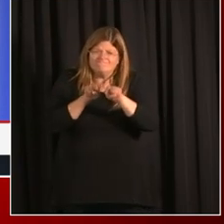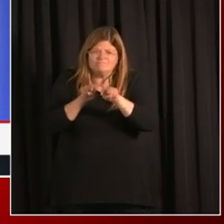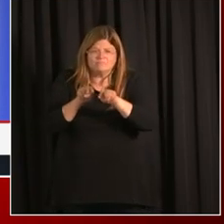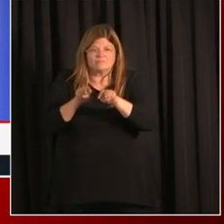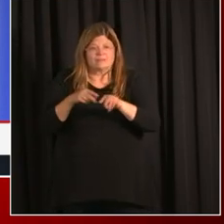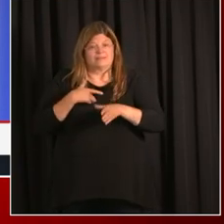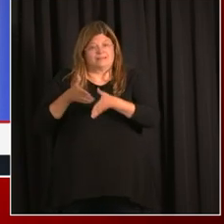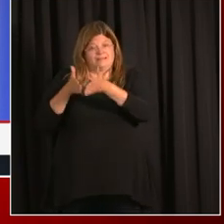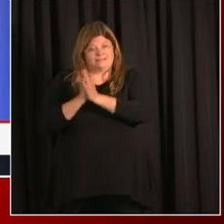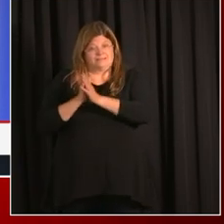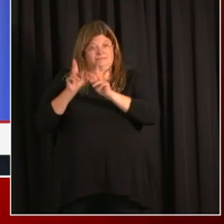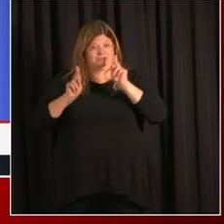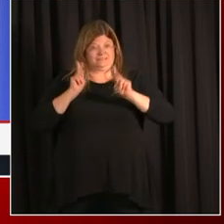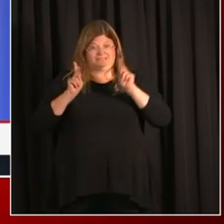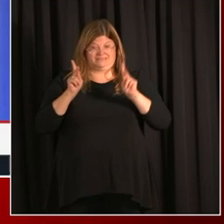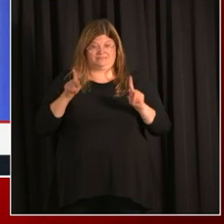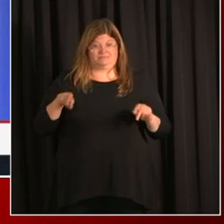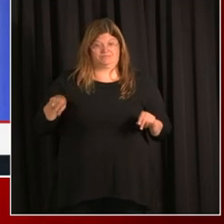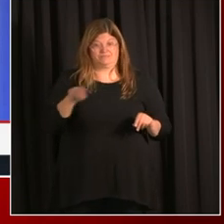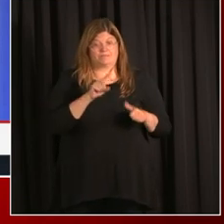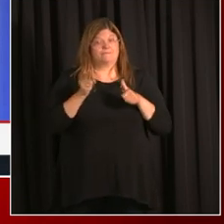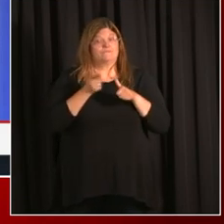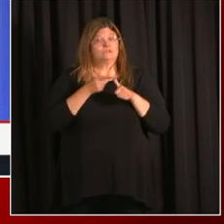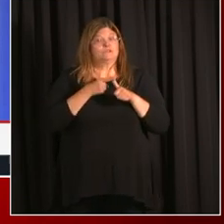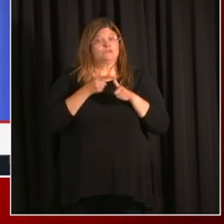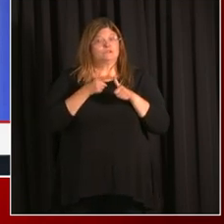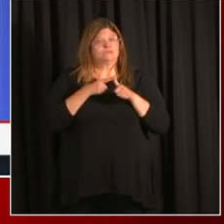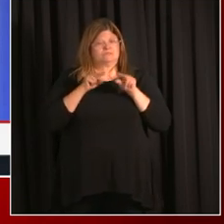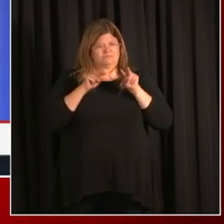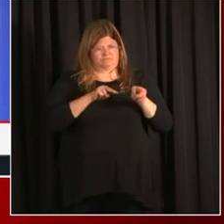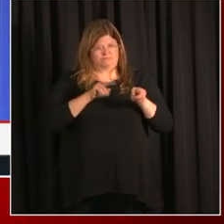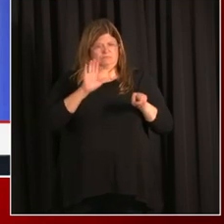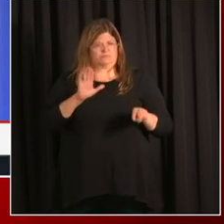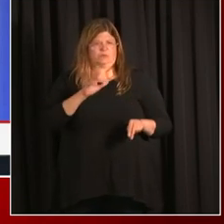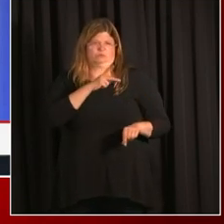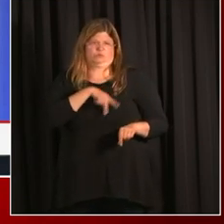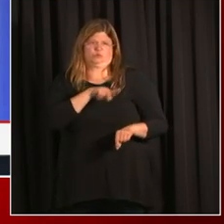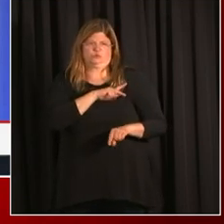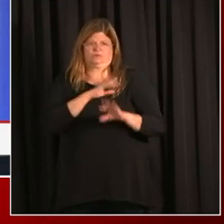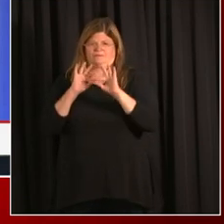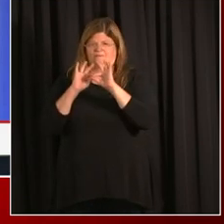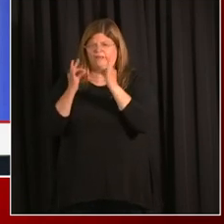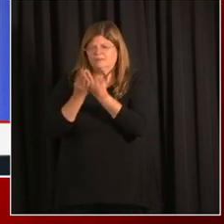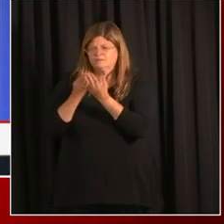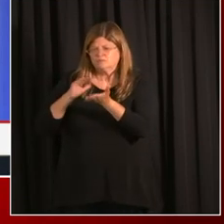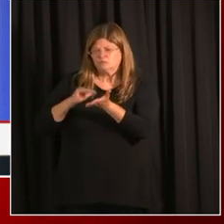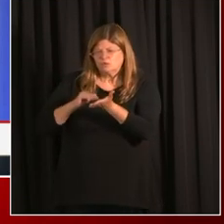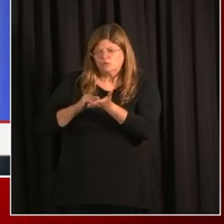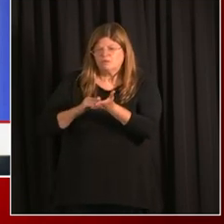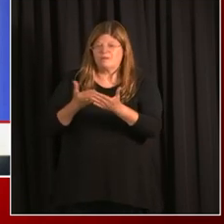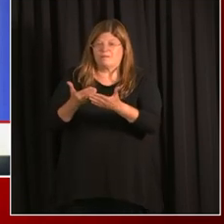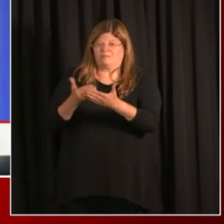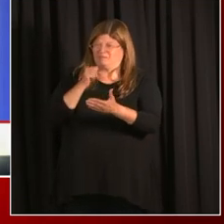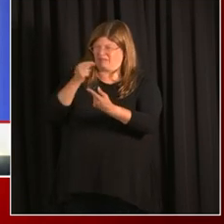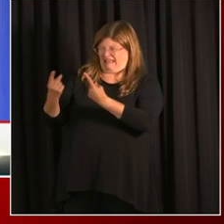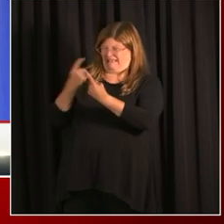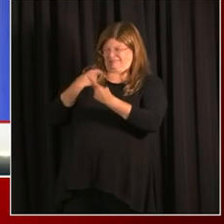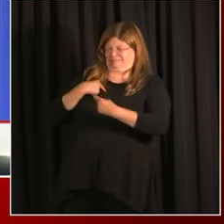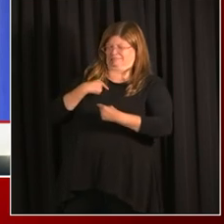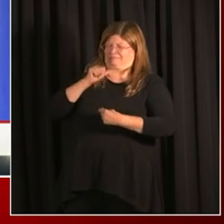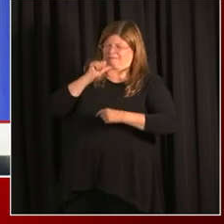again, we ask that people speak with their healthcare provider about the specific precautions that they could take that are unique to their